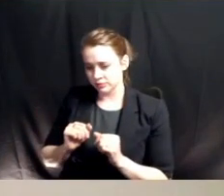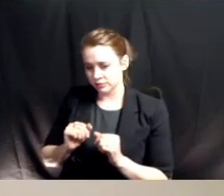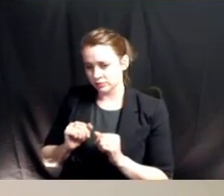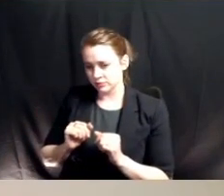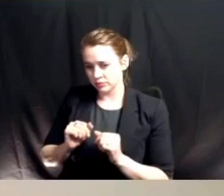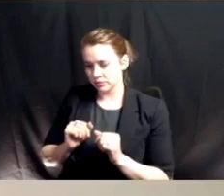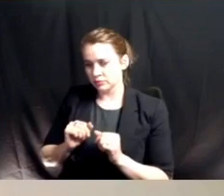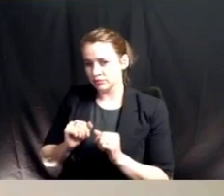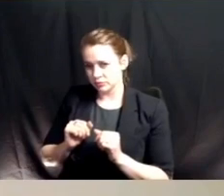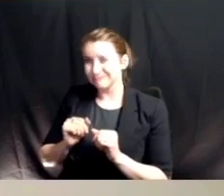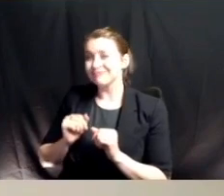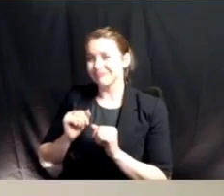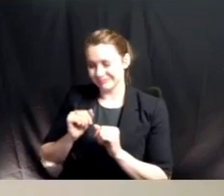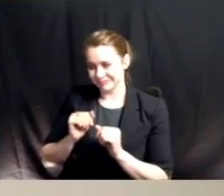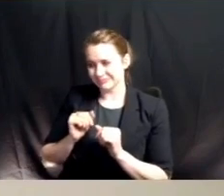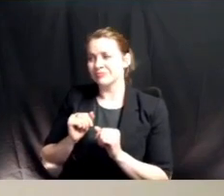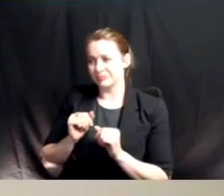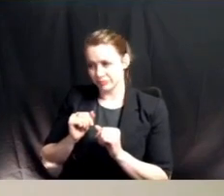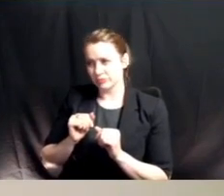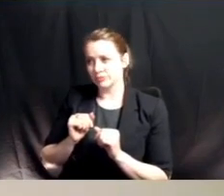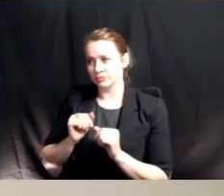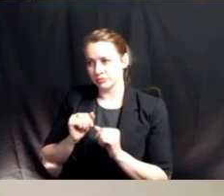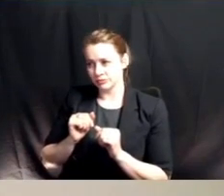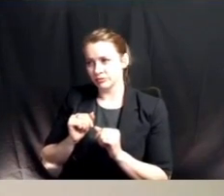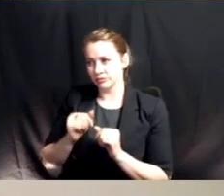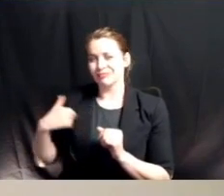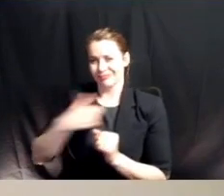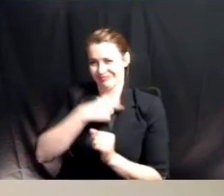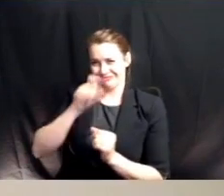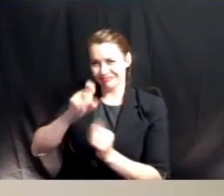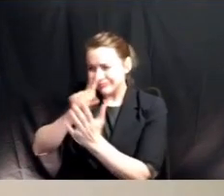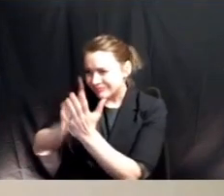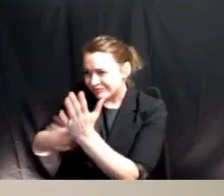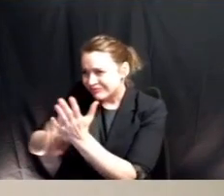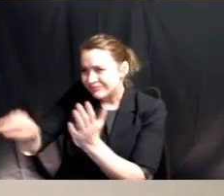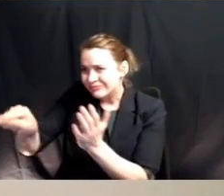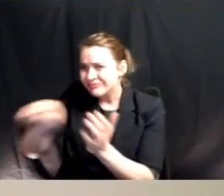maternal mortality in communities and mothers of color.